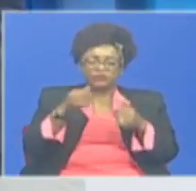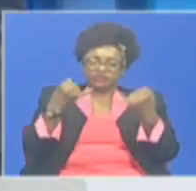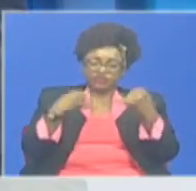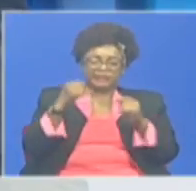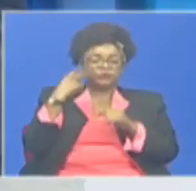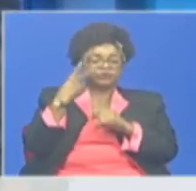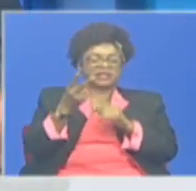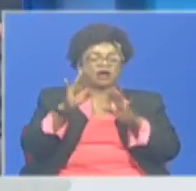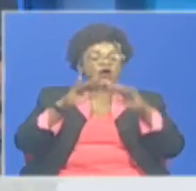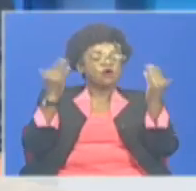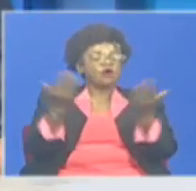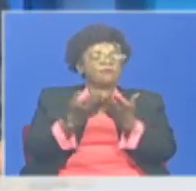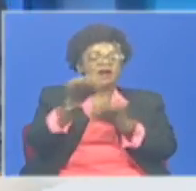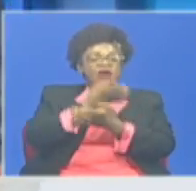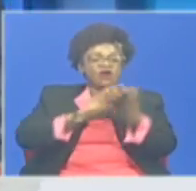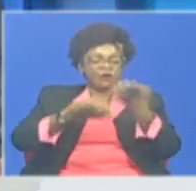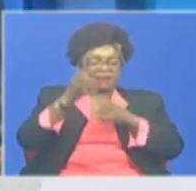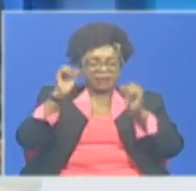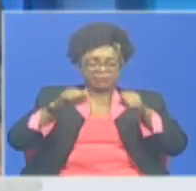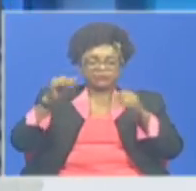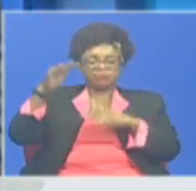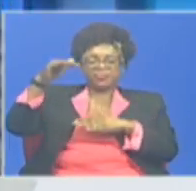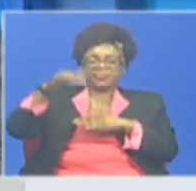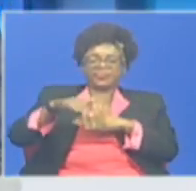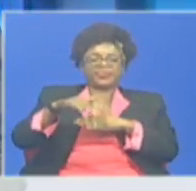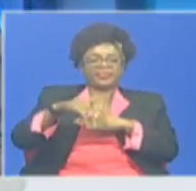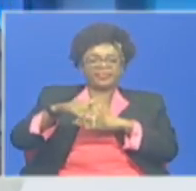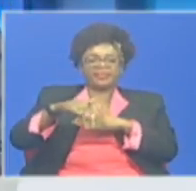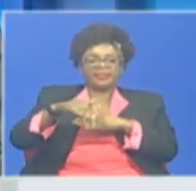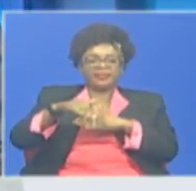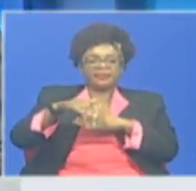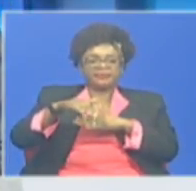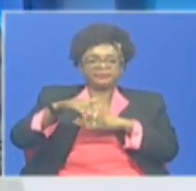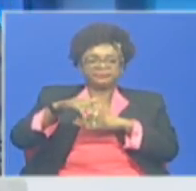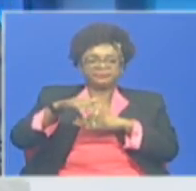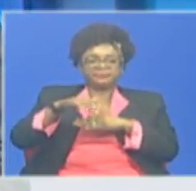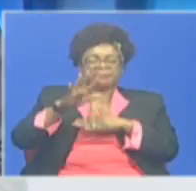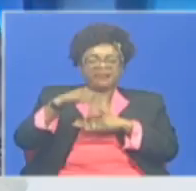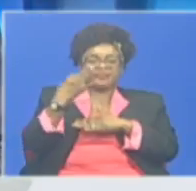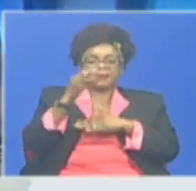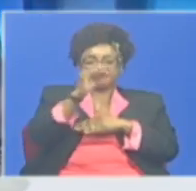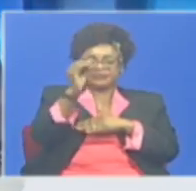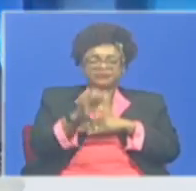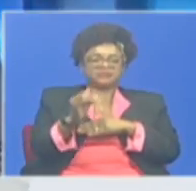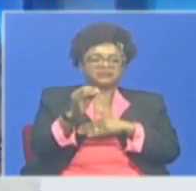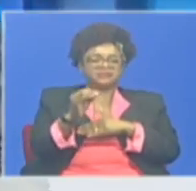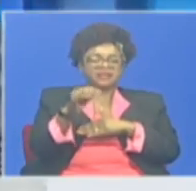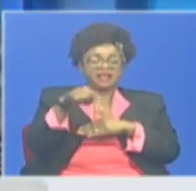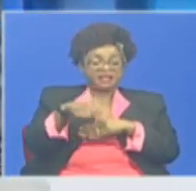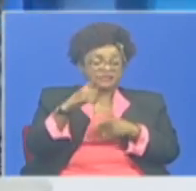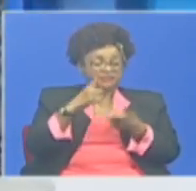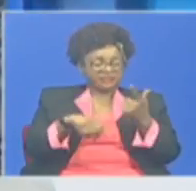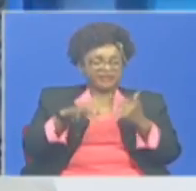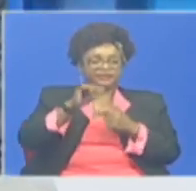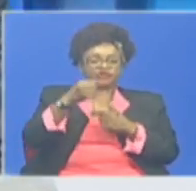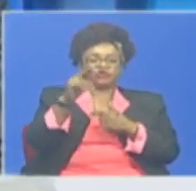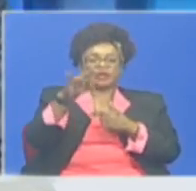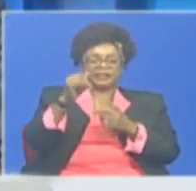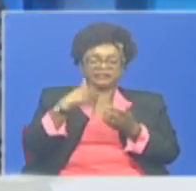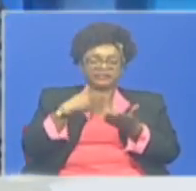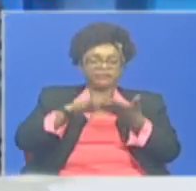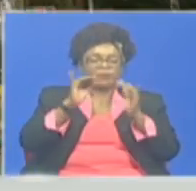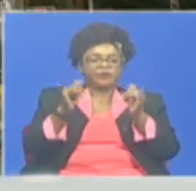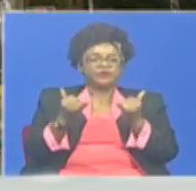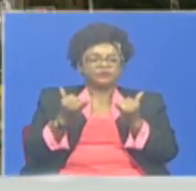economic will contract by 3% this year. Now, Julian Samboko with the details.